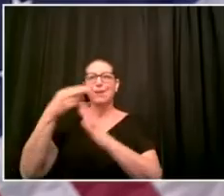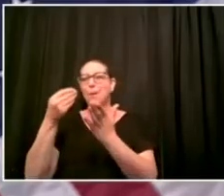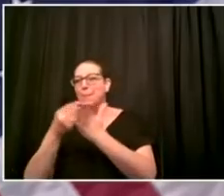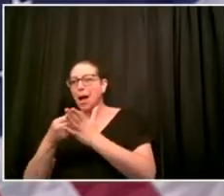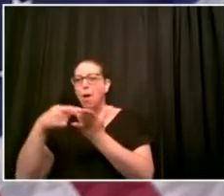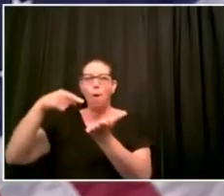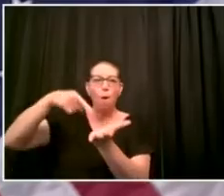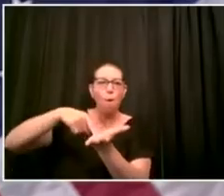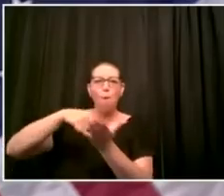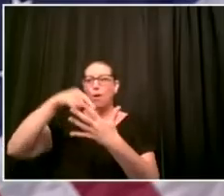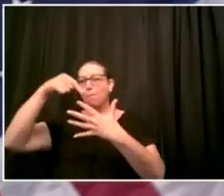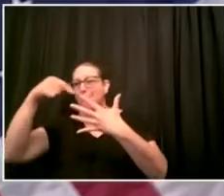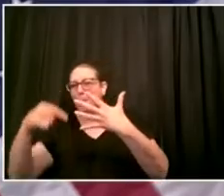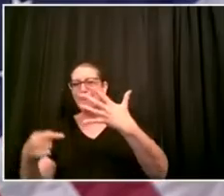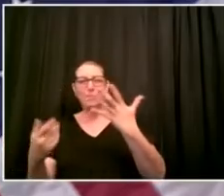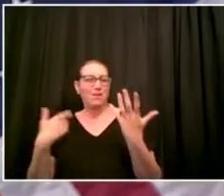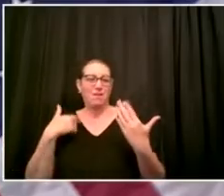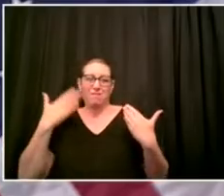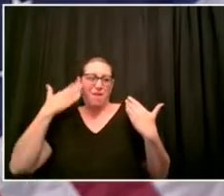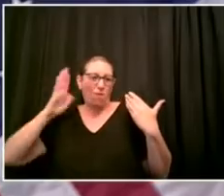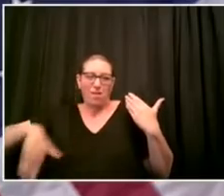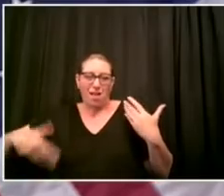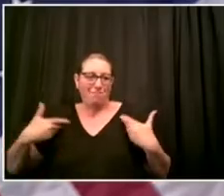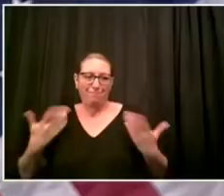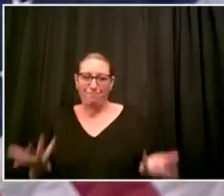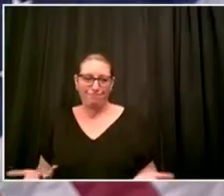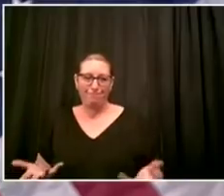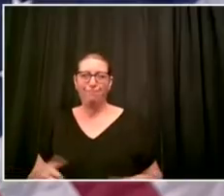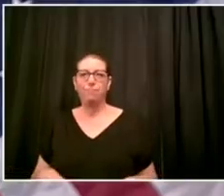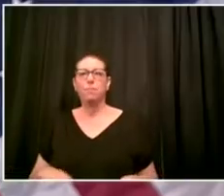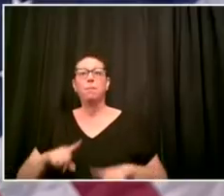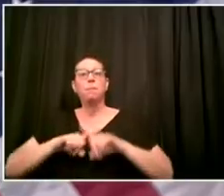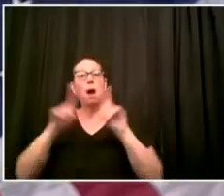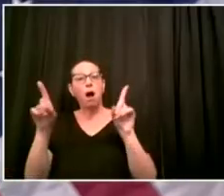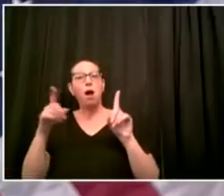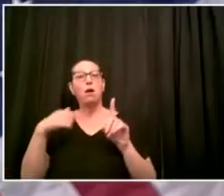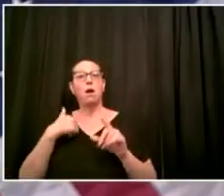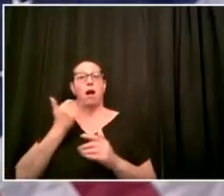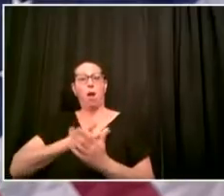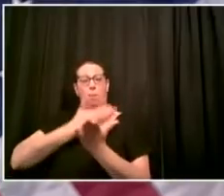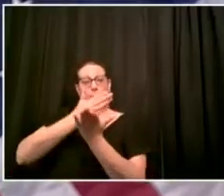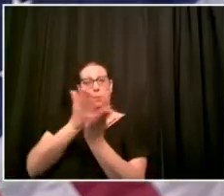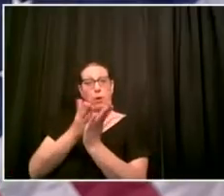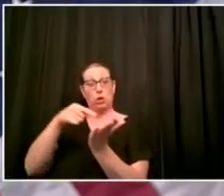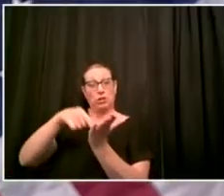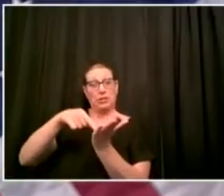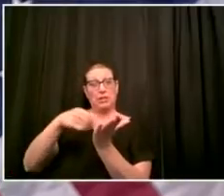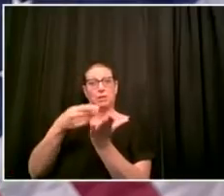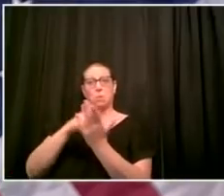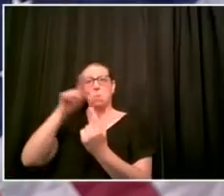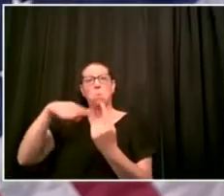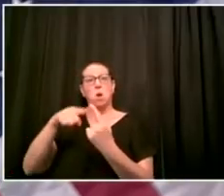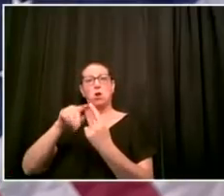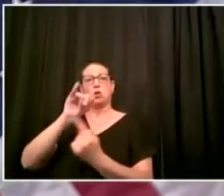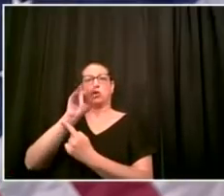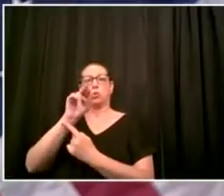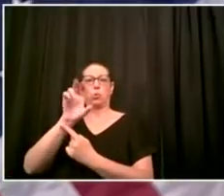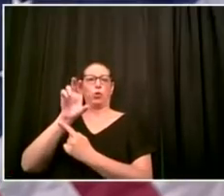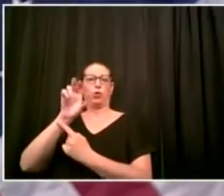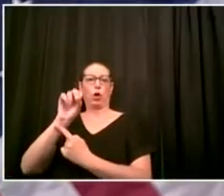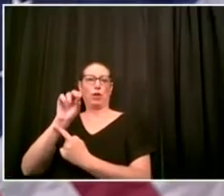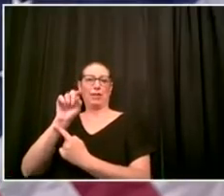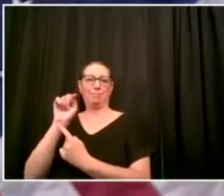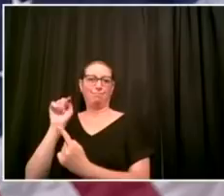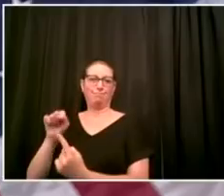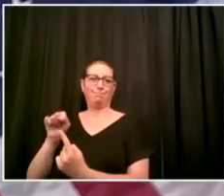the action in Albany is to give us the last resort of borrowing. It is a long-term capacity. I'll have my colleagues go